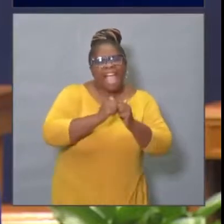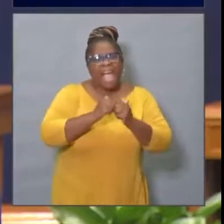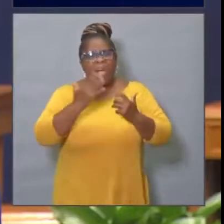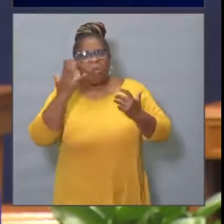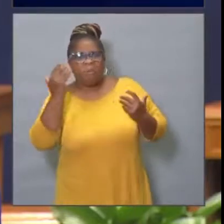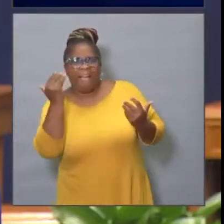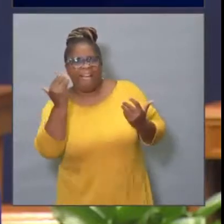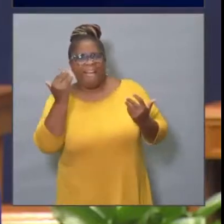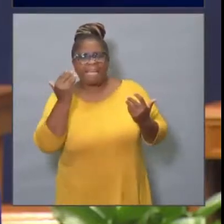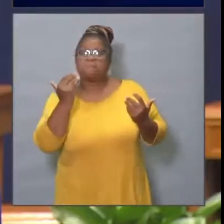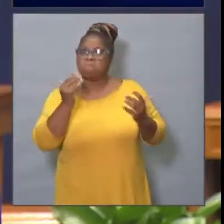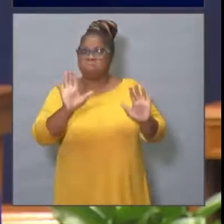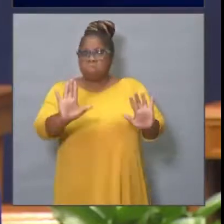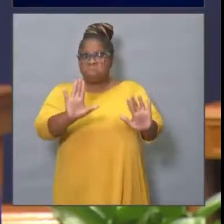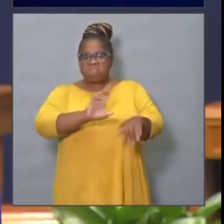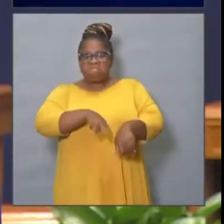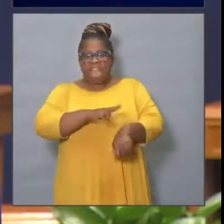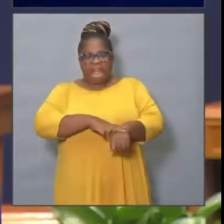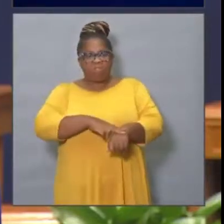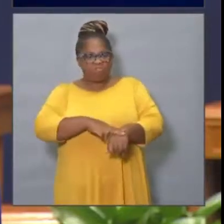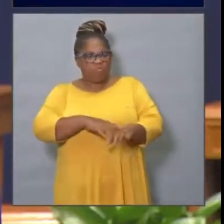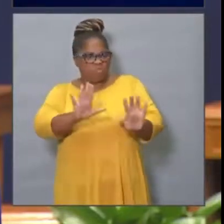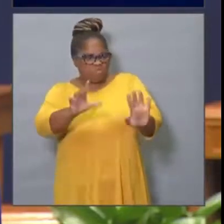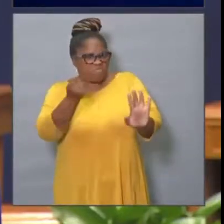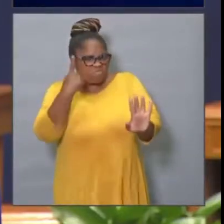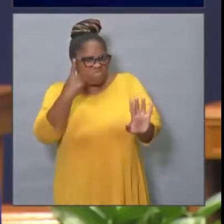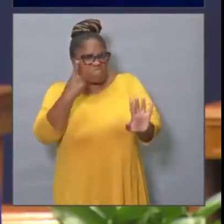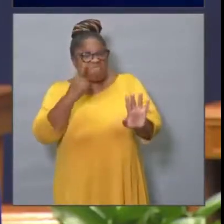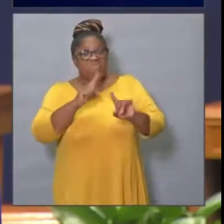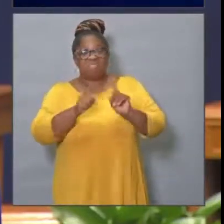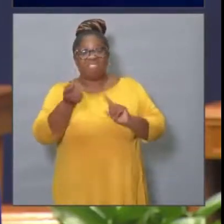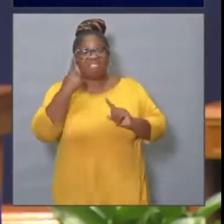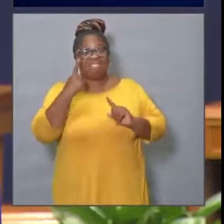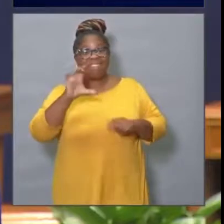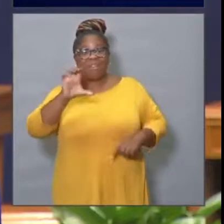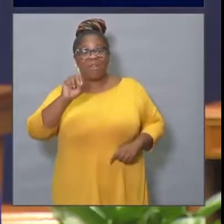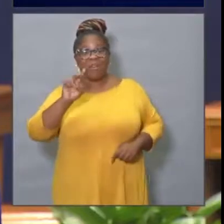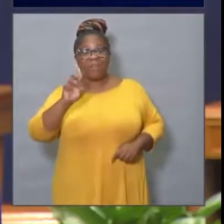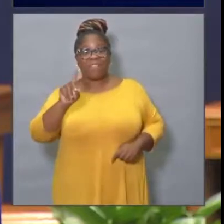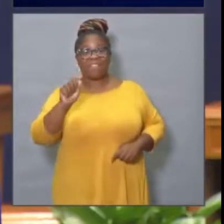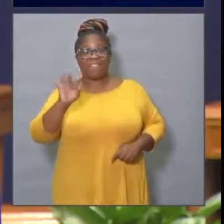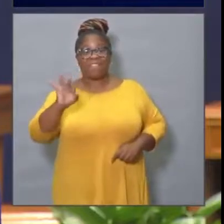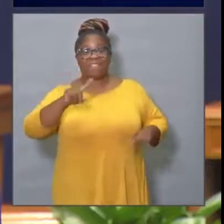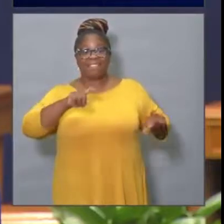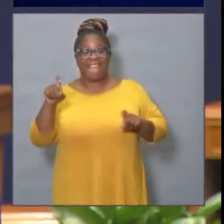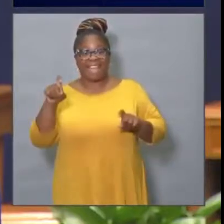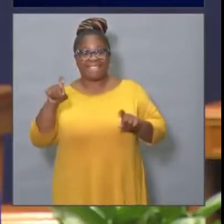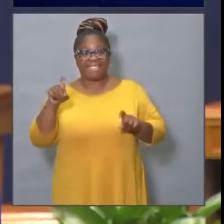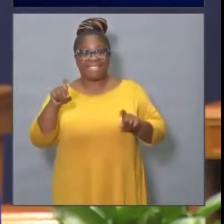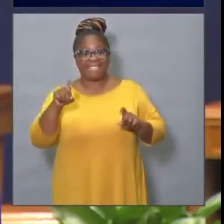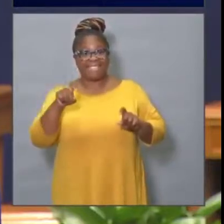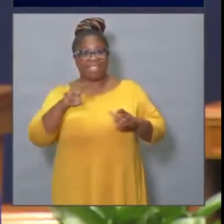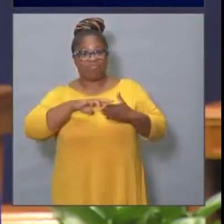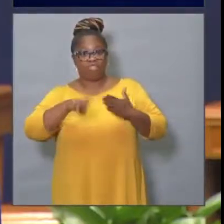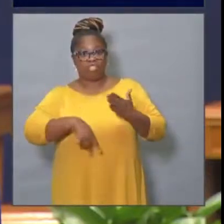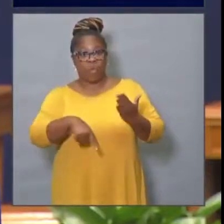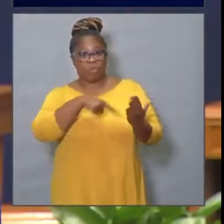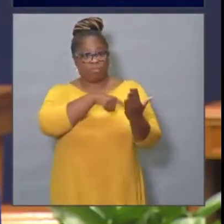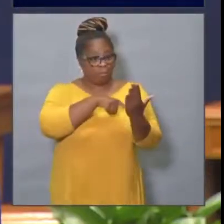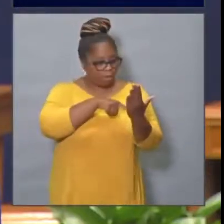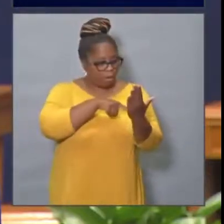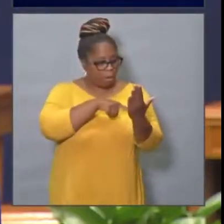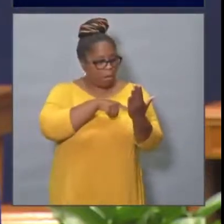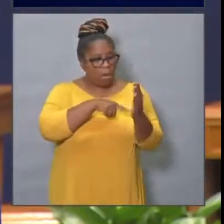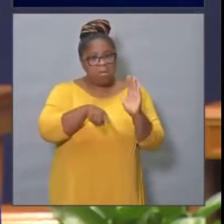being a human, but please realize that a COVID test should really, in very many circumstances, not change your